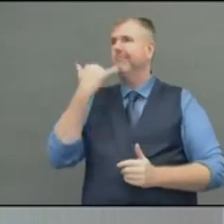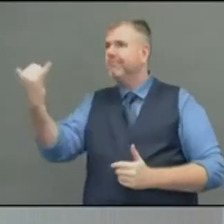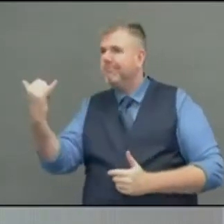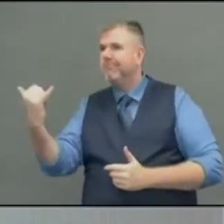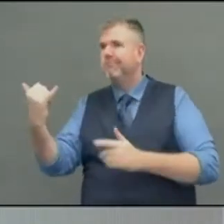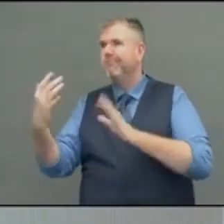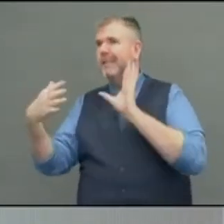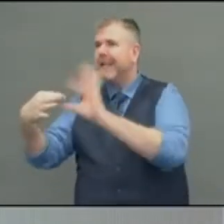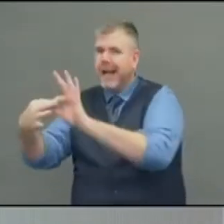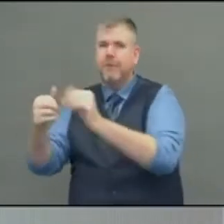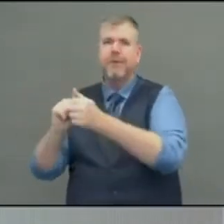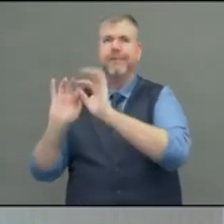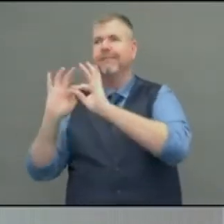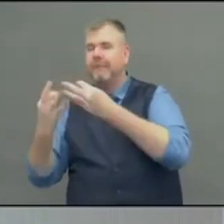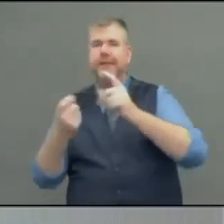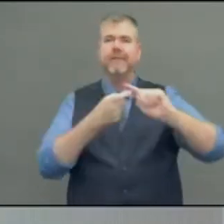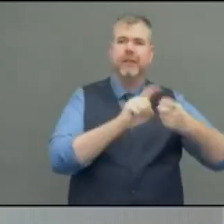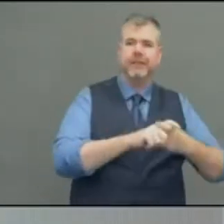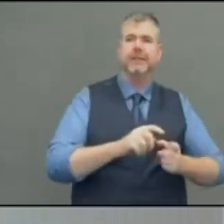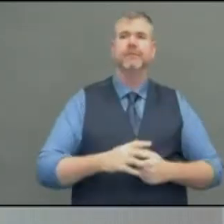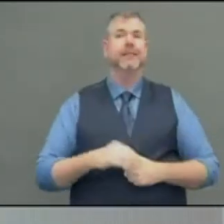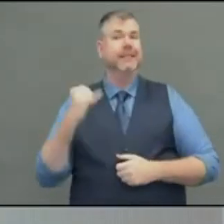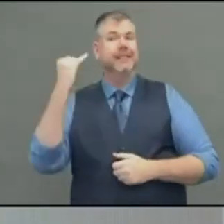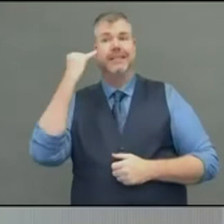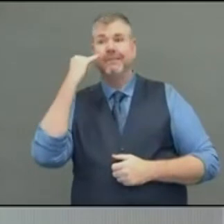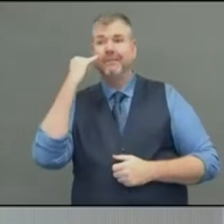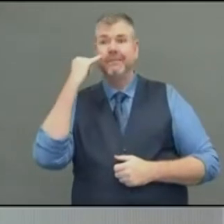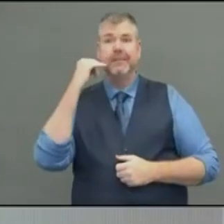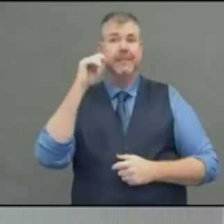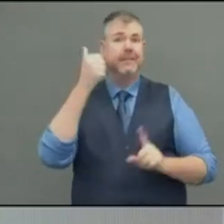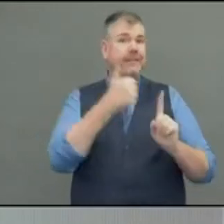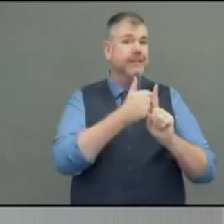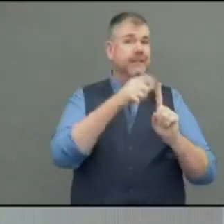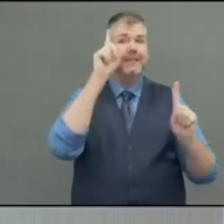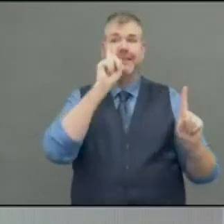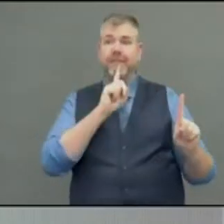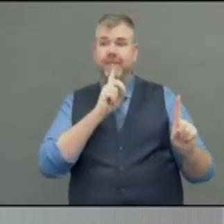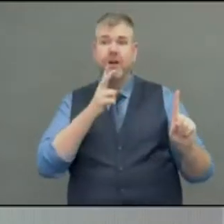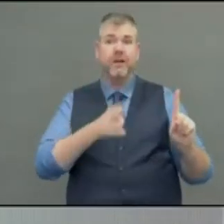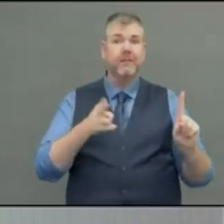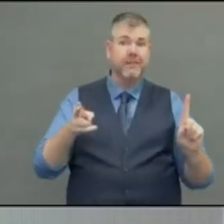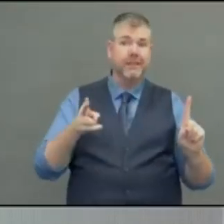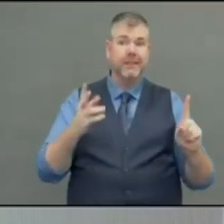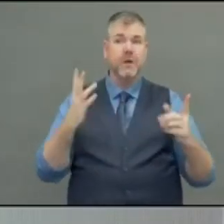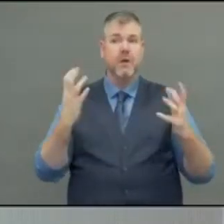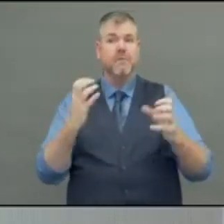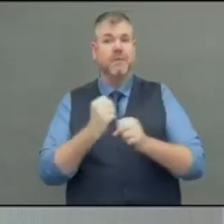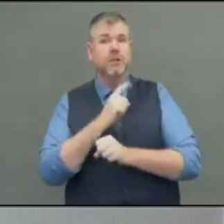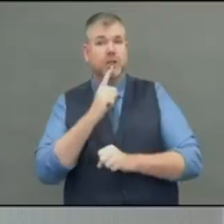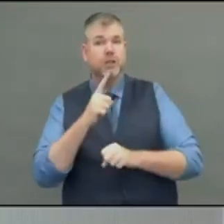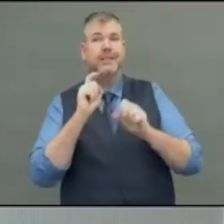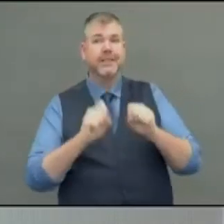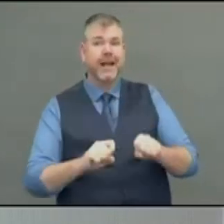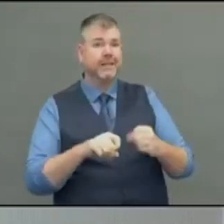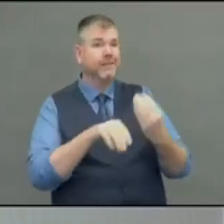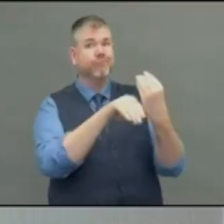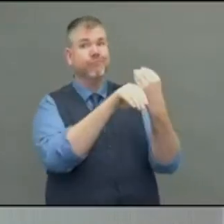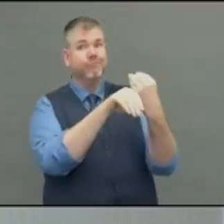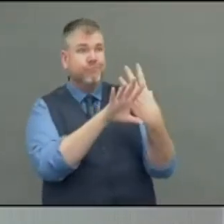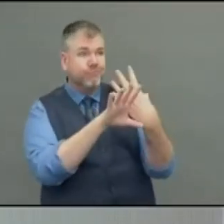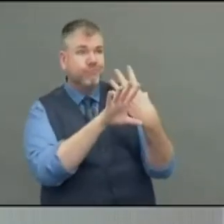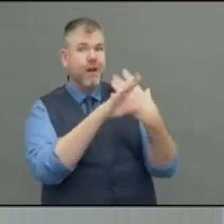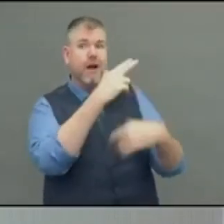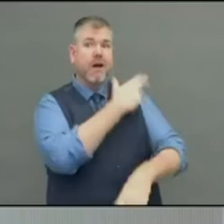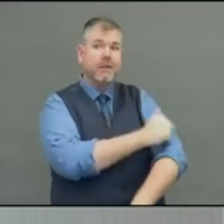have a hearing loss, we want to make sure that you can still call and request your refill. If you have a hard time seeing small numbers on